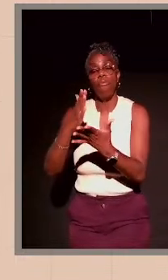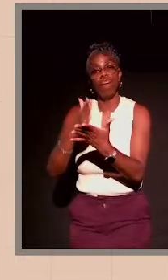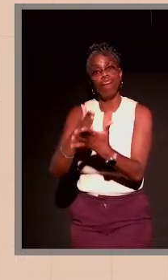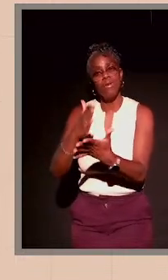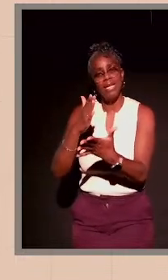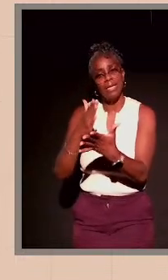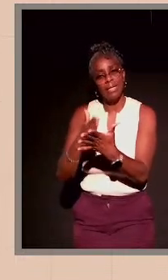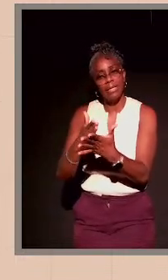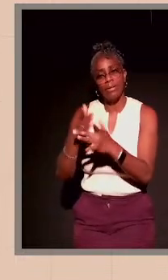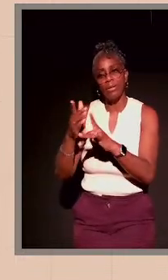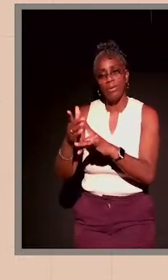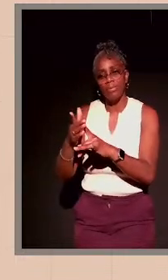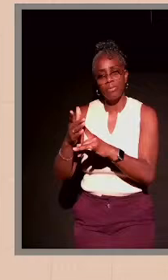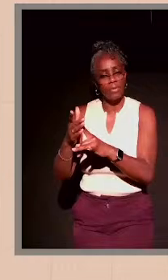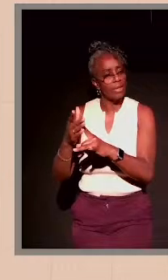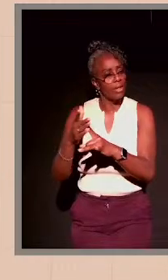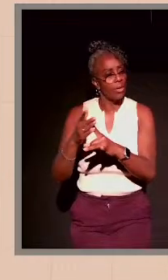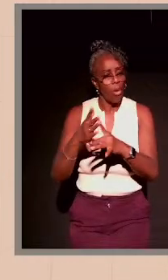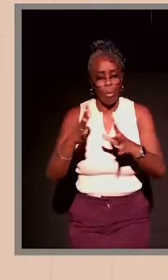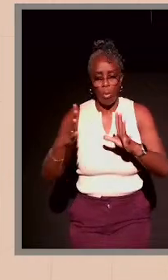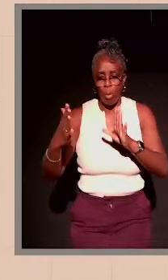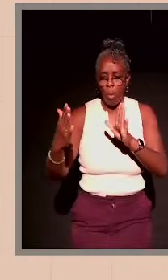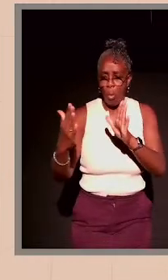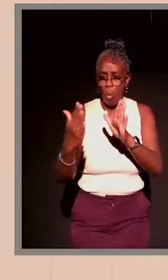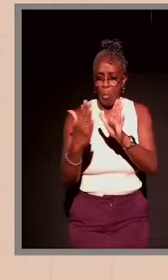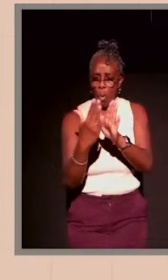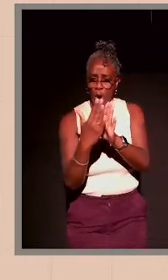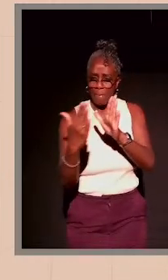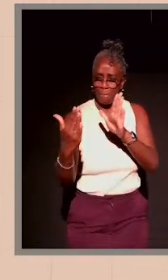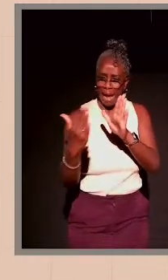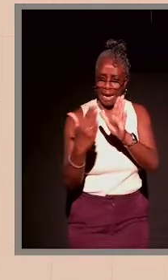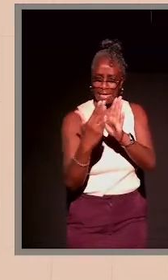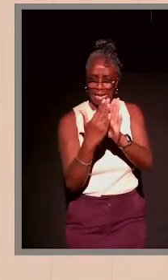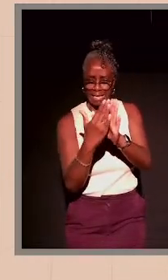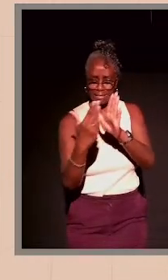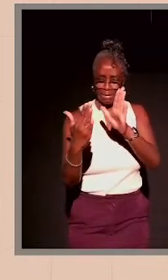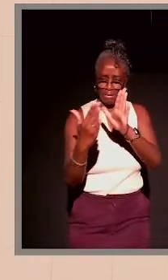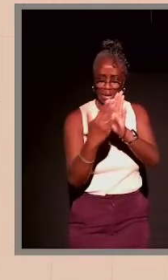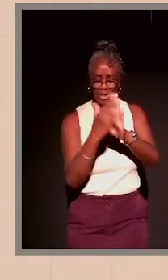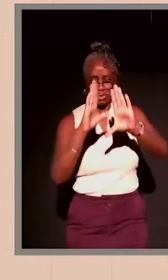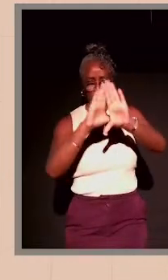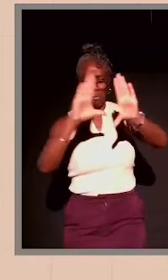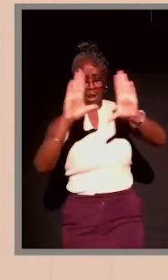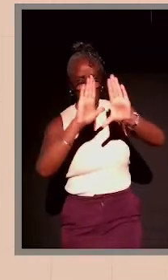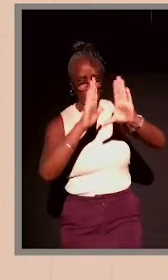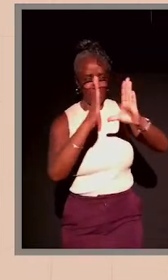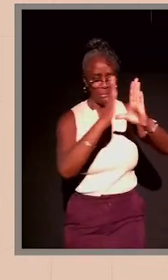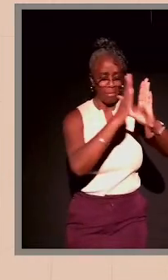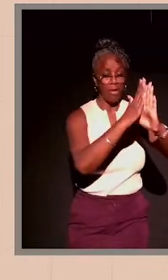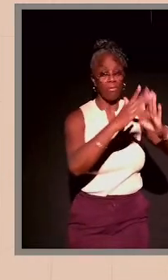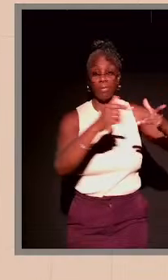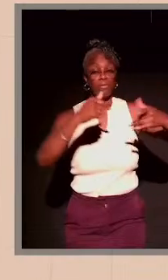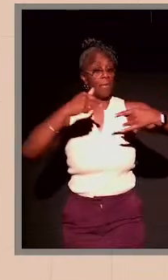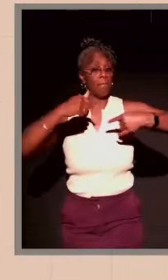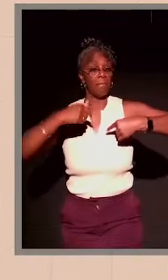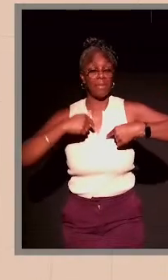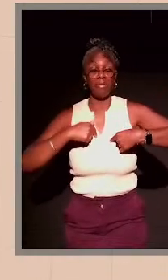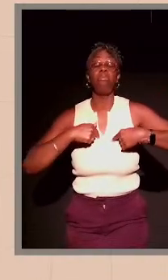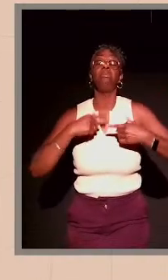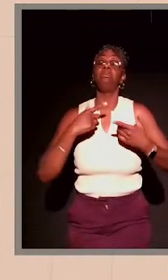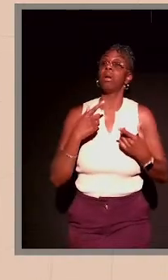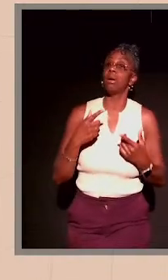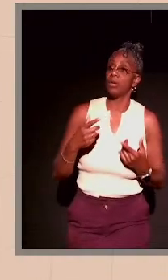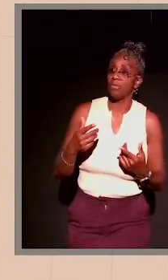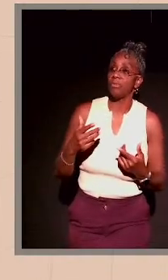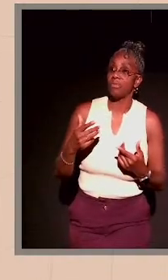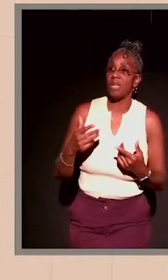like word magnets stuck to a blackboard. And for me, that seems